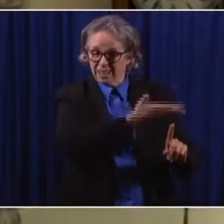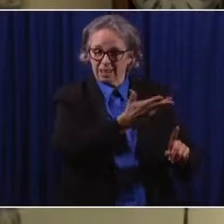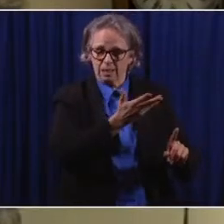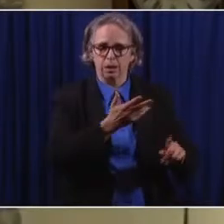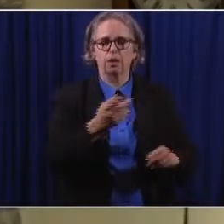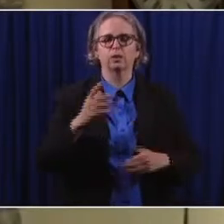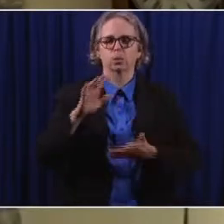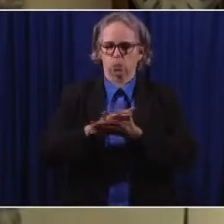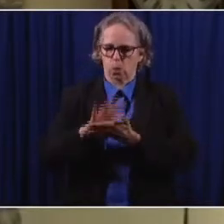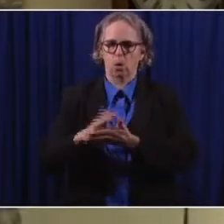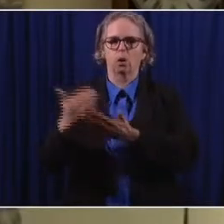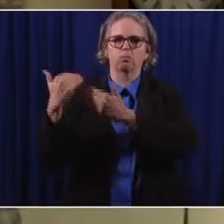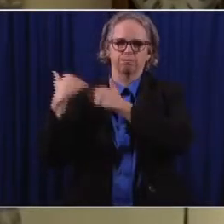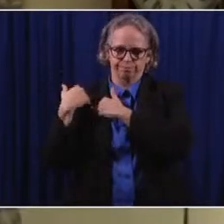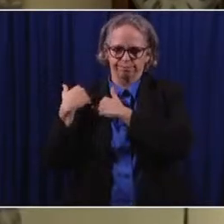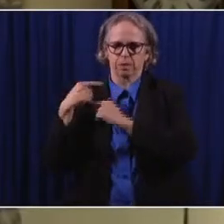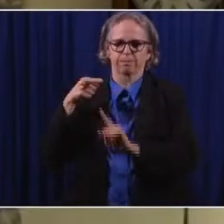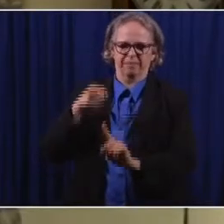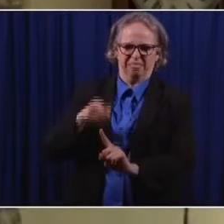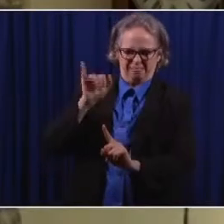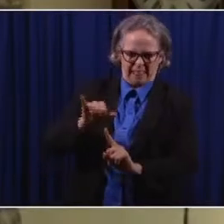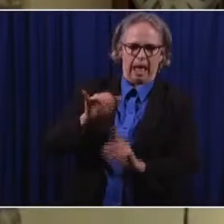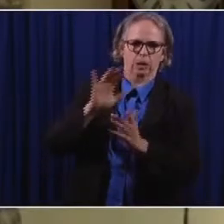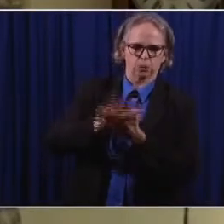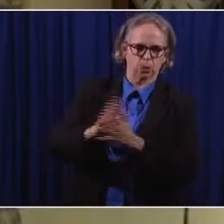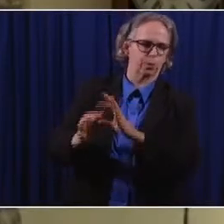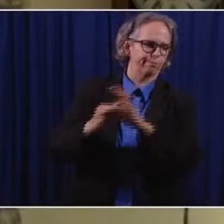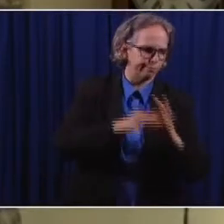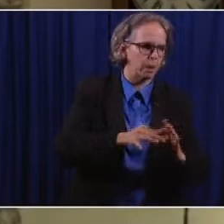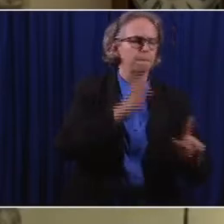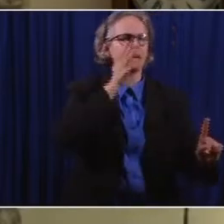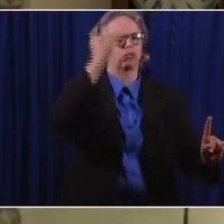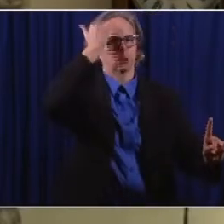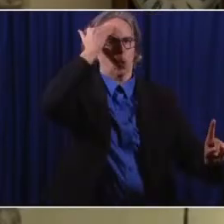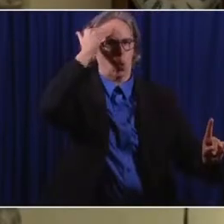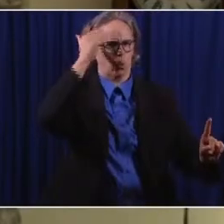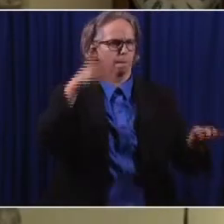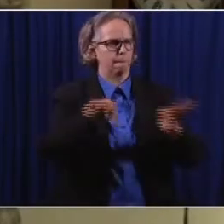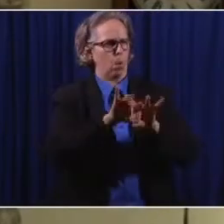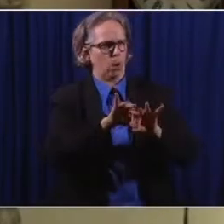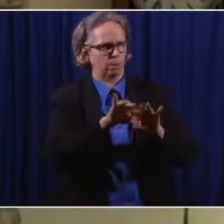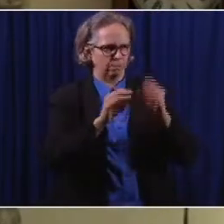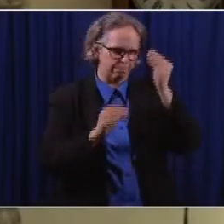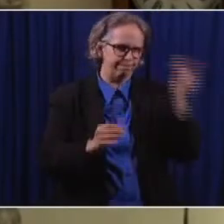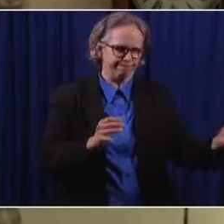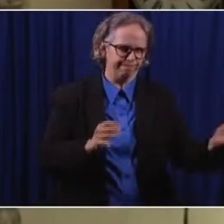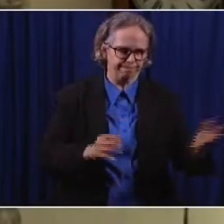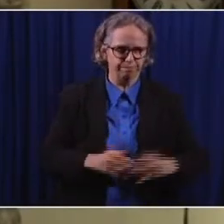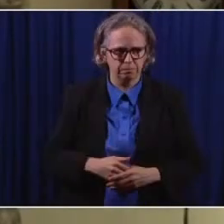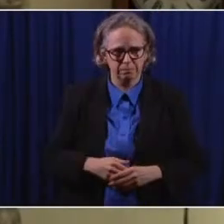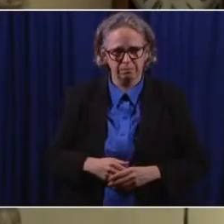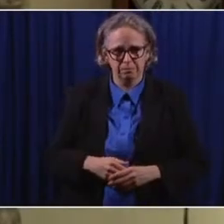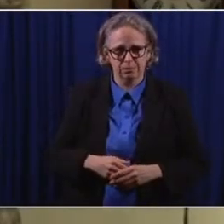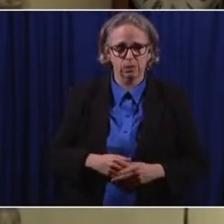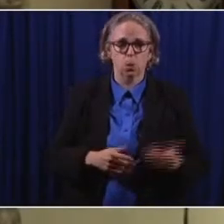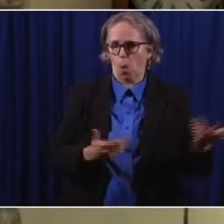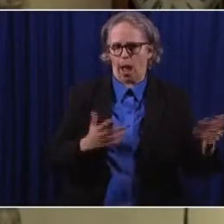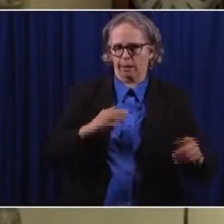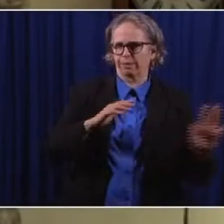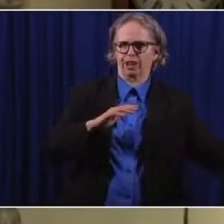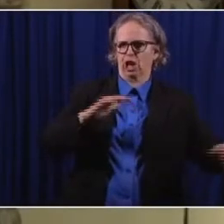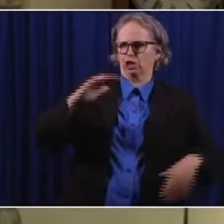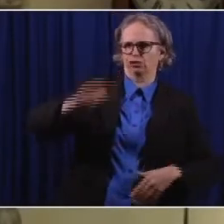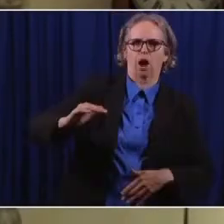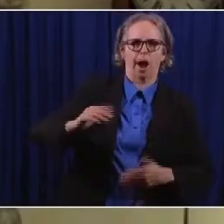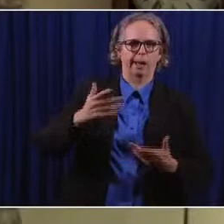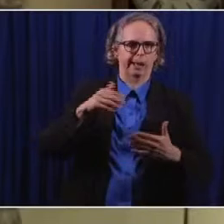First of all, the parents of any child who came in contact with that child, who was sitting with that child, anything else, those are the first